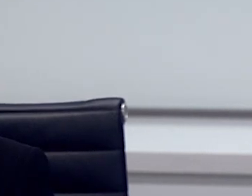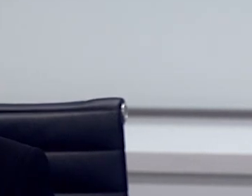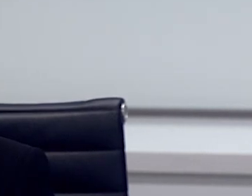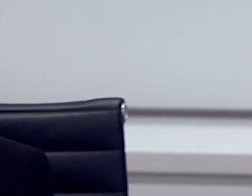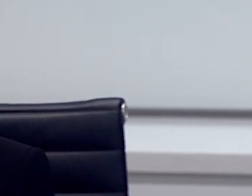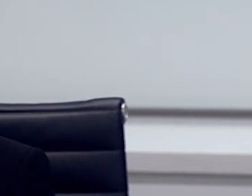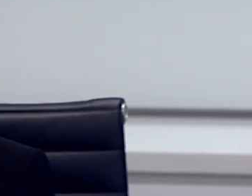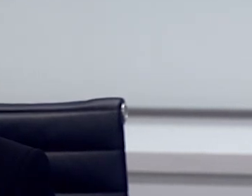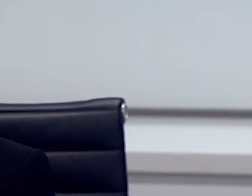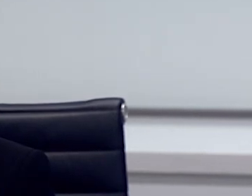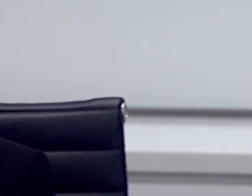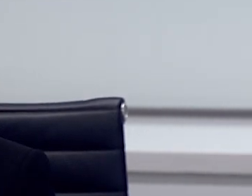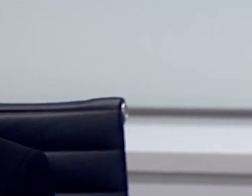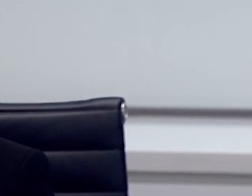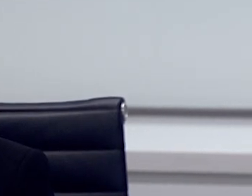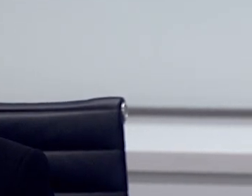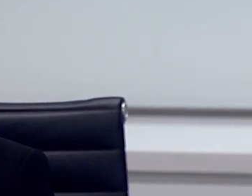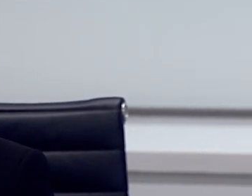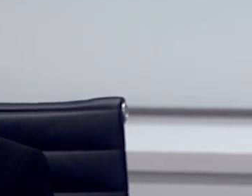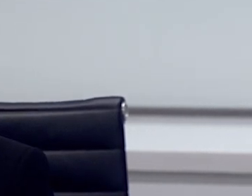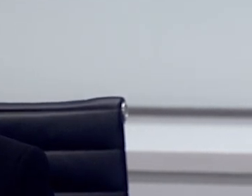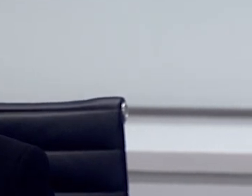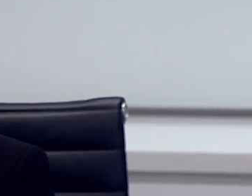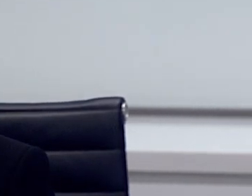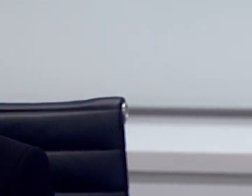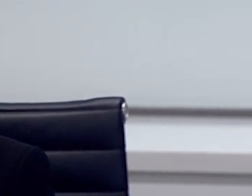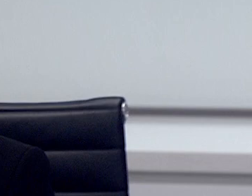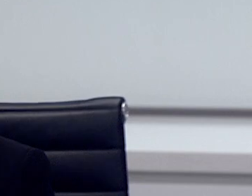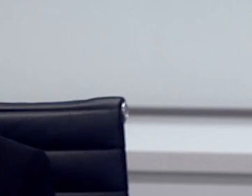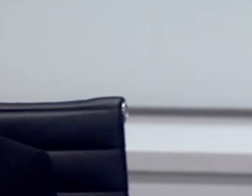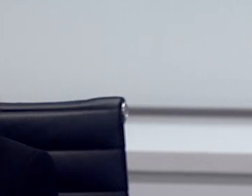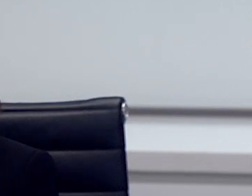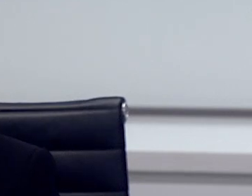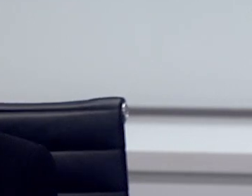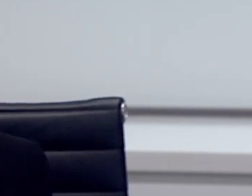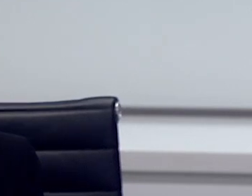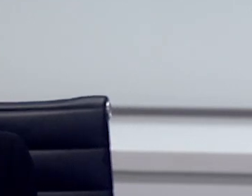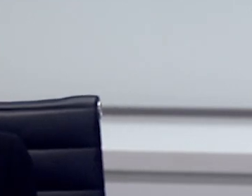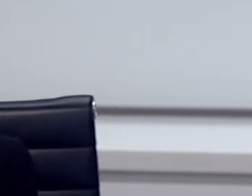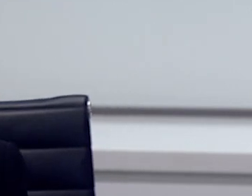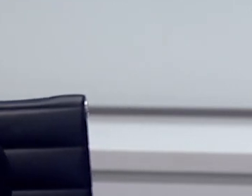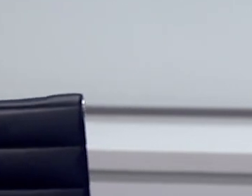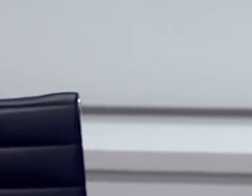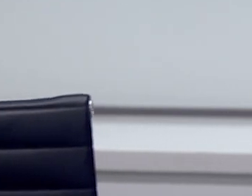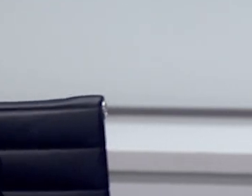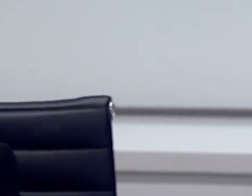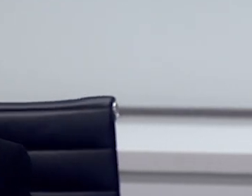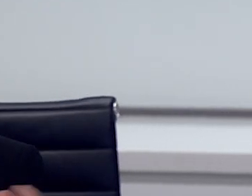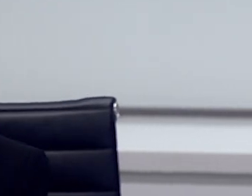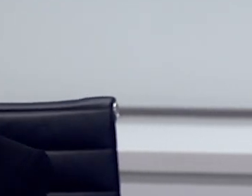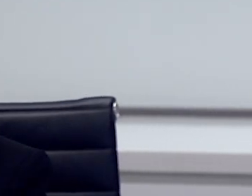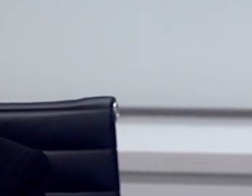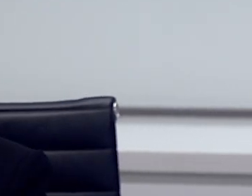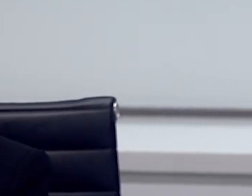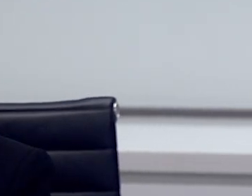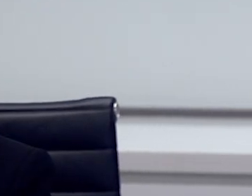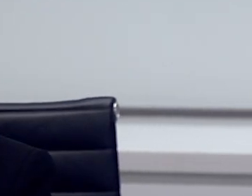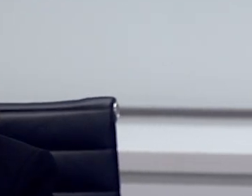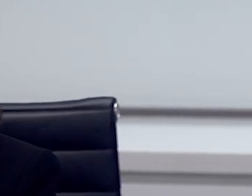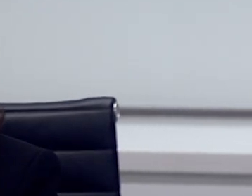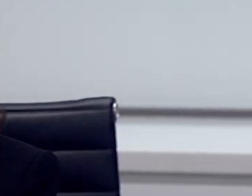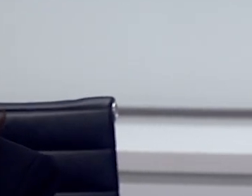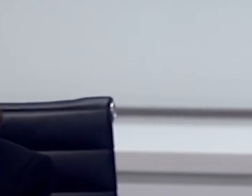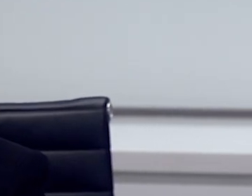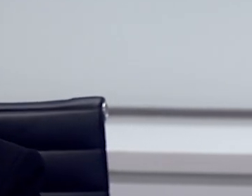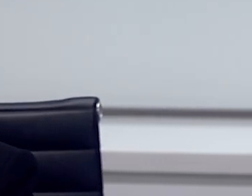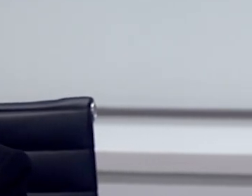cutting. So Cornell Tech has really gained the preeminence that we knew it would have when they first set forth this idea of building